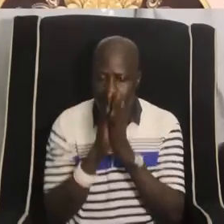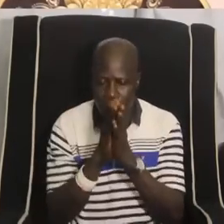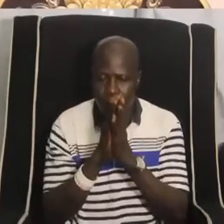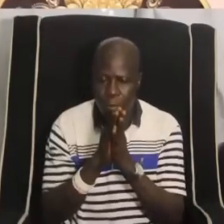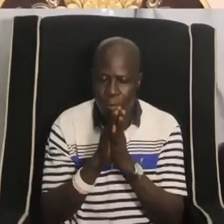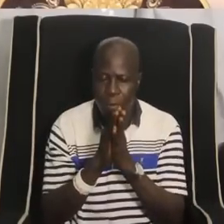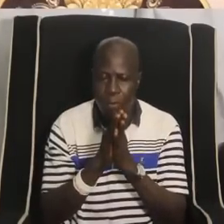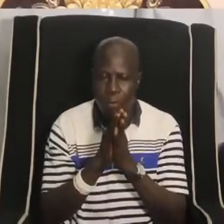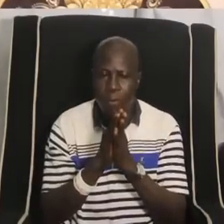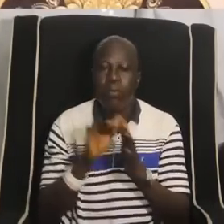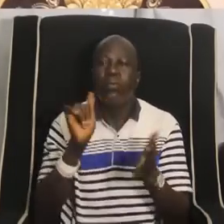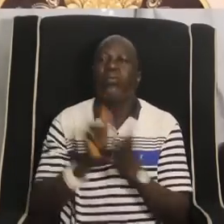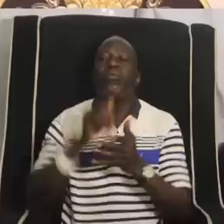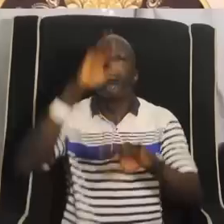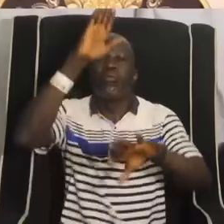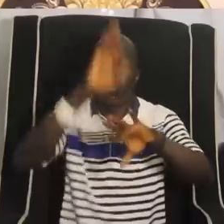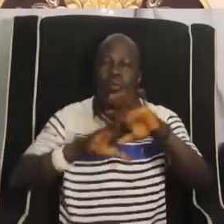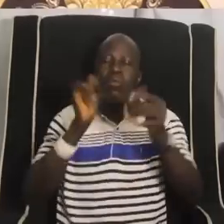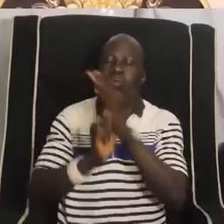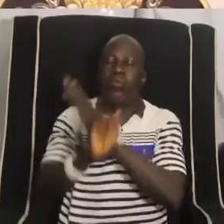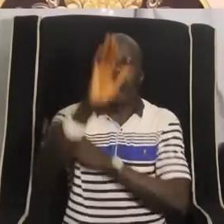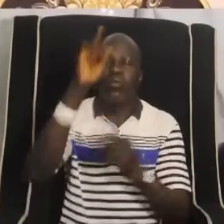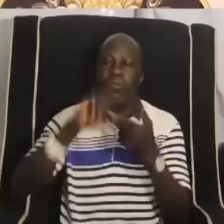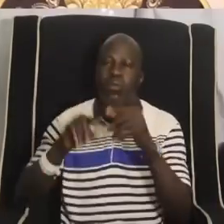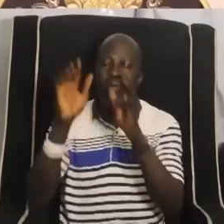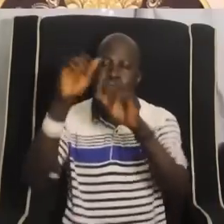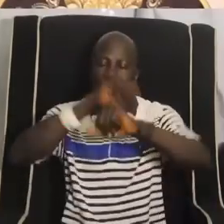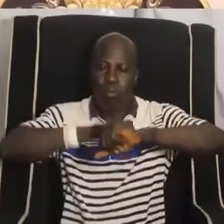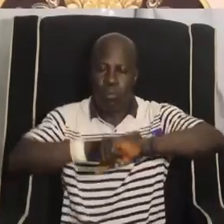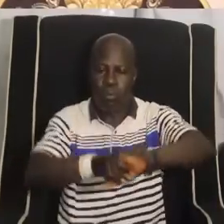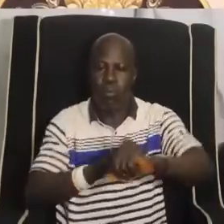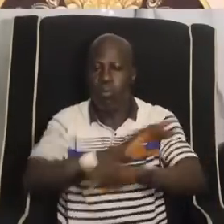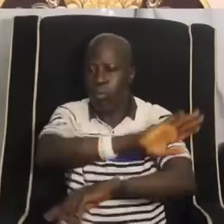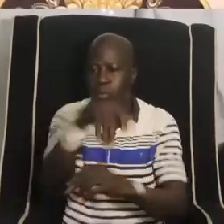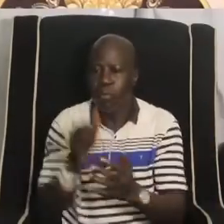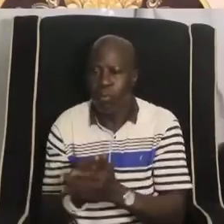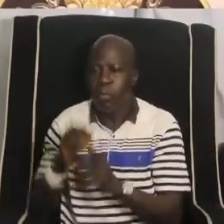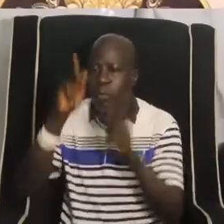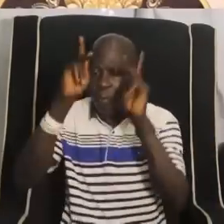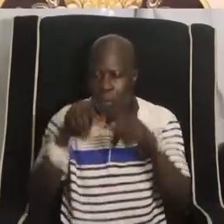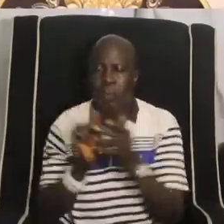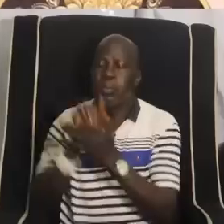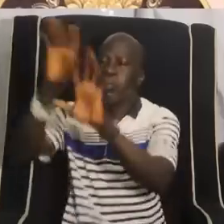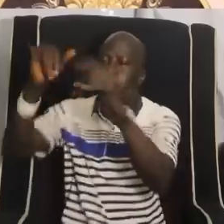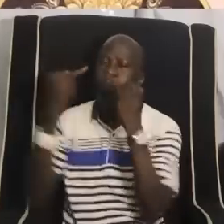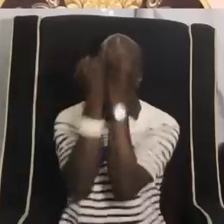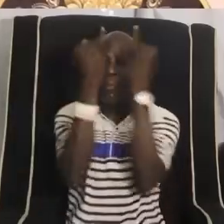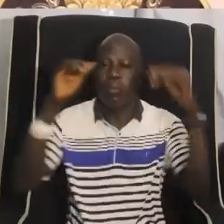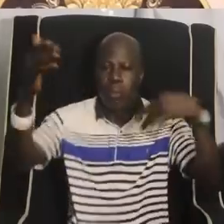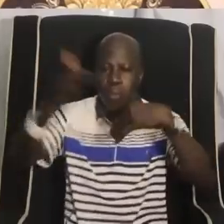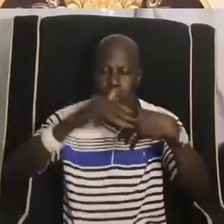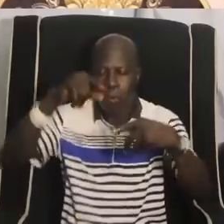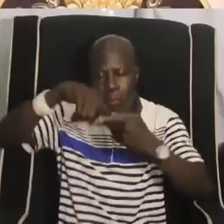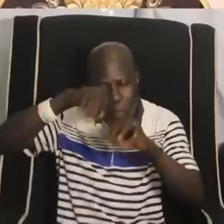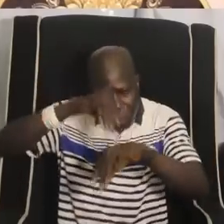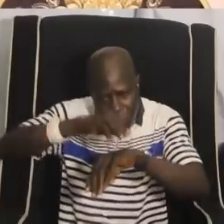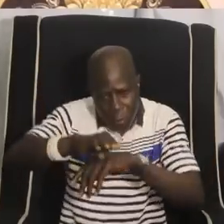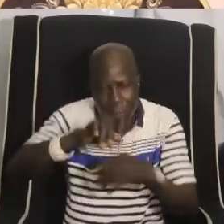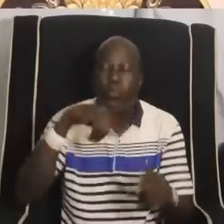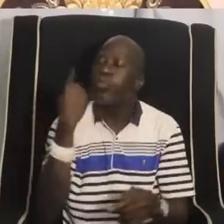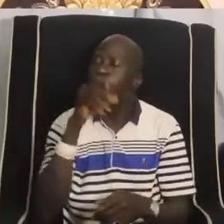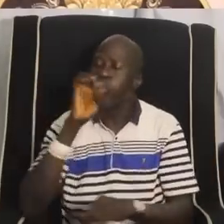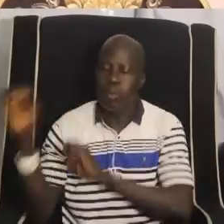on time. Ke lo ke pe Olorun fun abo. To call unto God for protection. Ki eleru ko ba le beru. For evil to go back to the sender. But gbogbo to